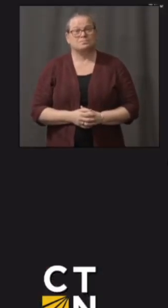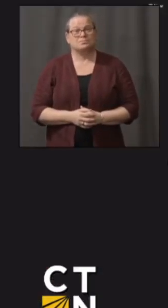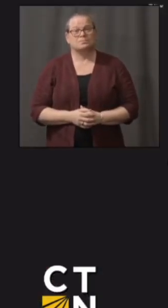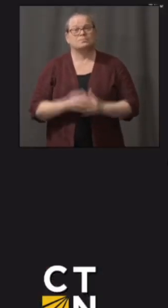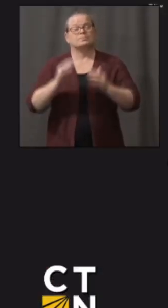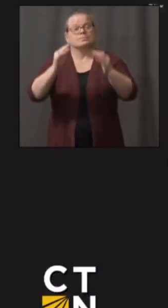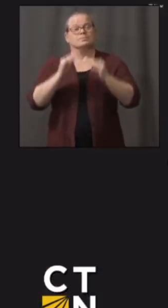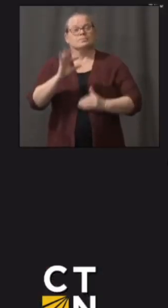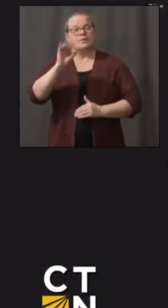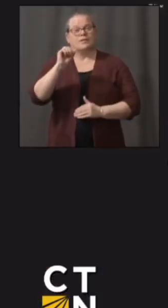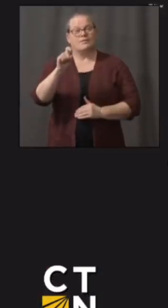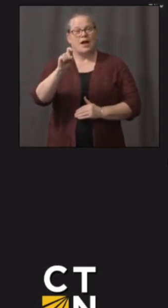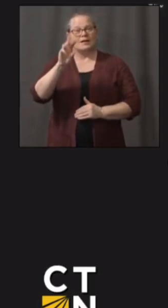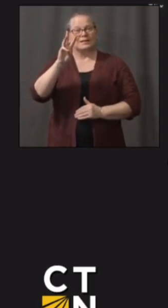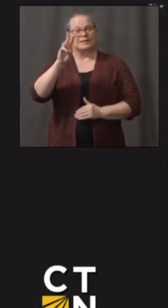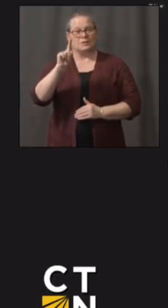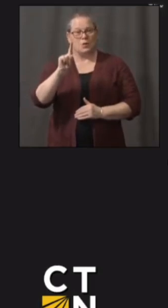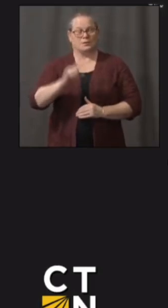Fox 61.